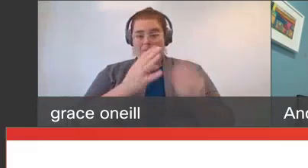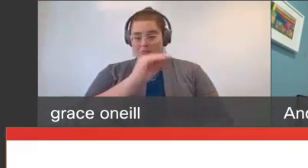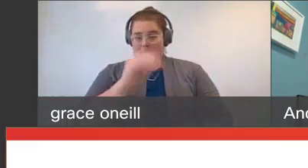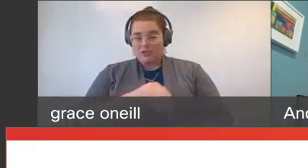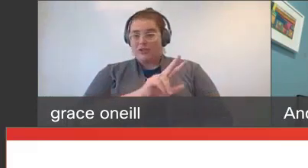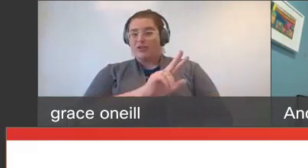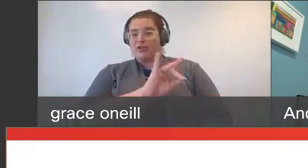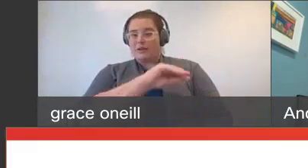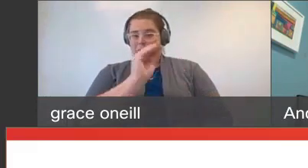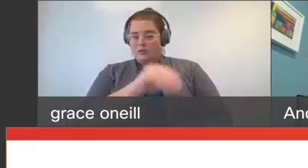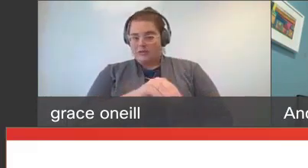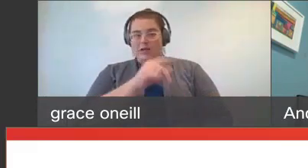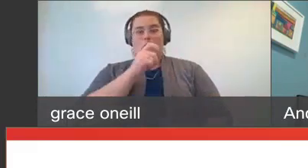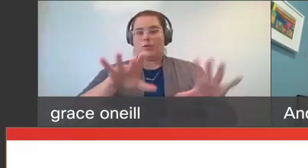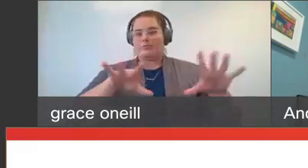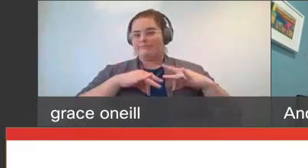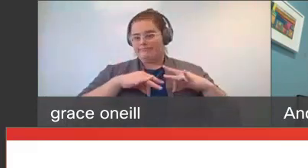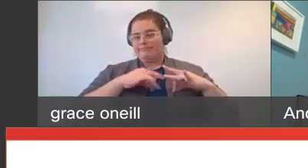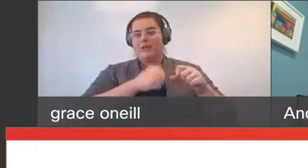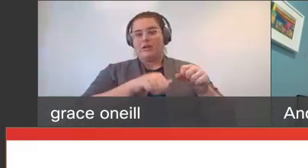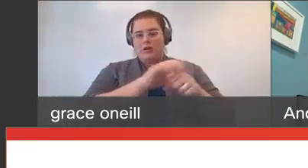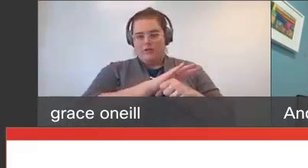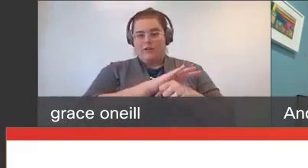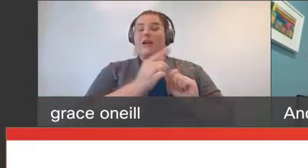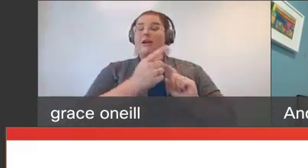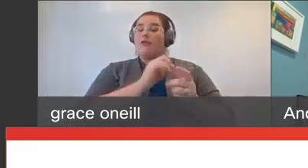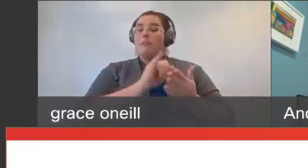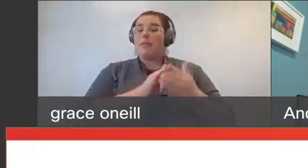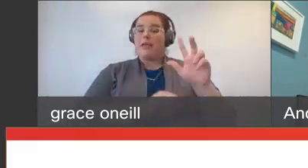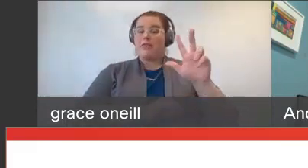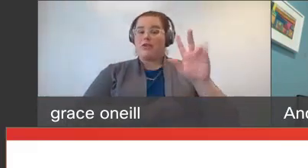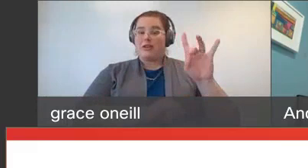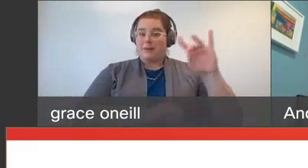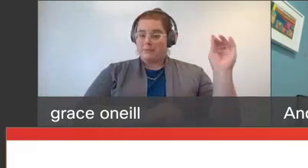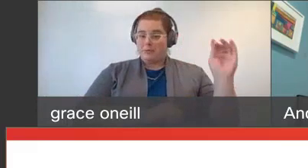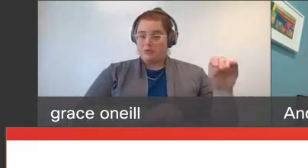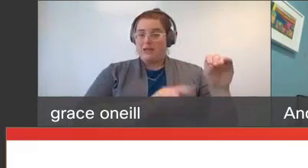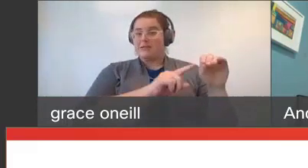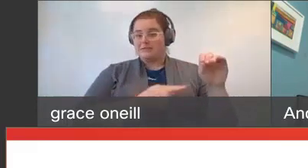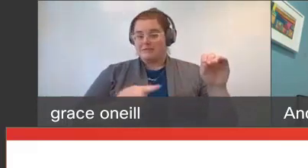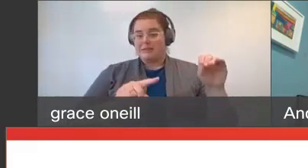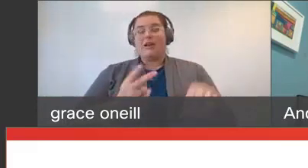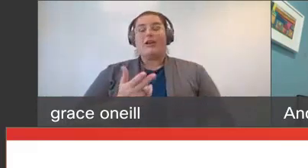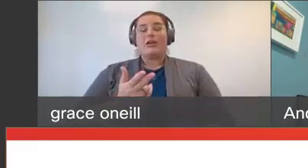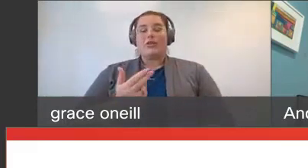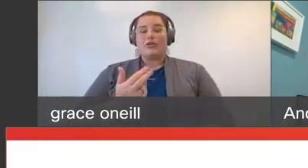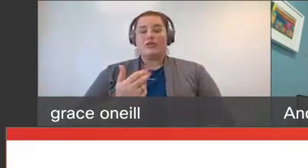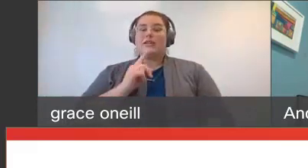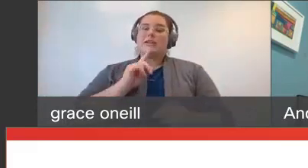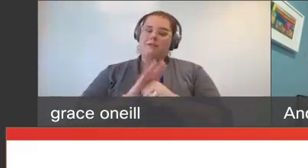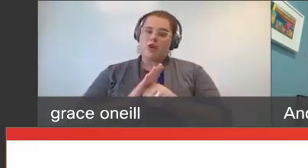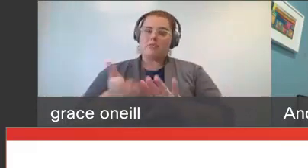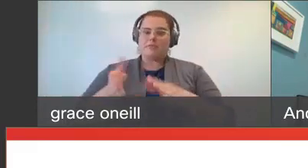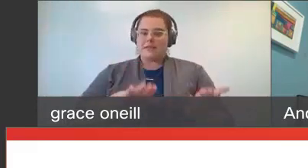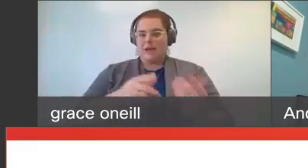ICFs who have contracted COVID. Of those, we've had 13 confirmed COVID deaths, which